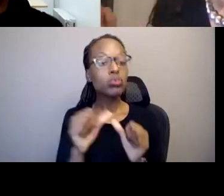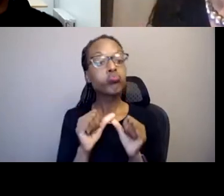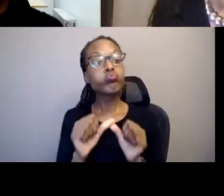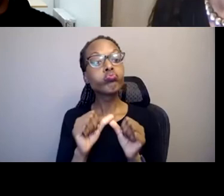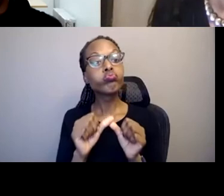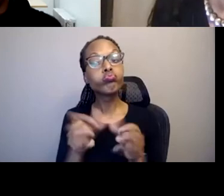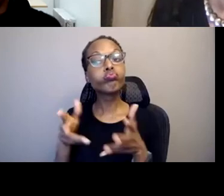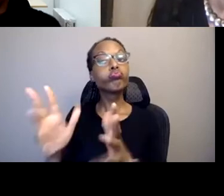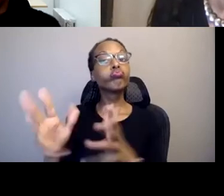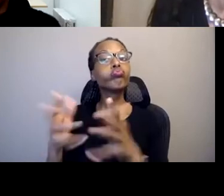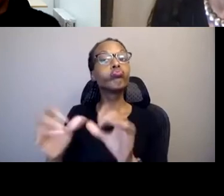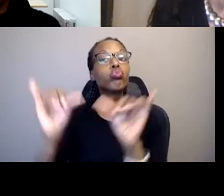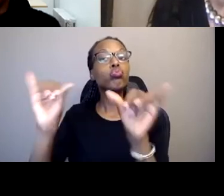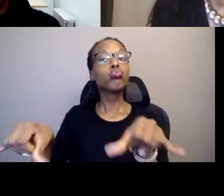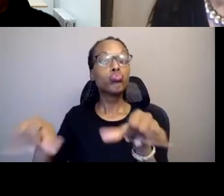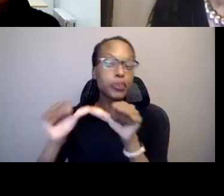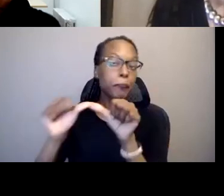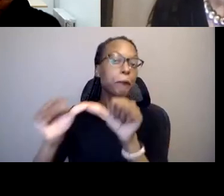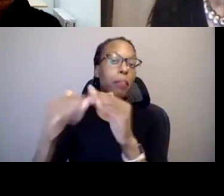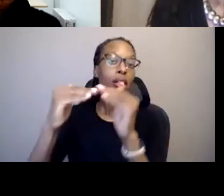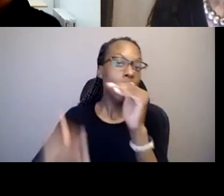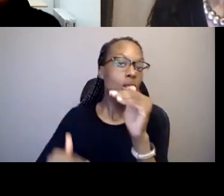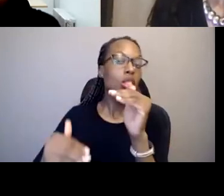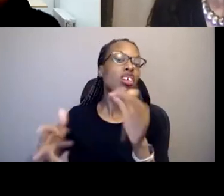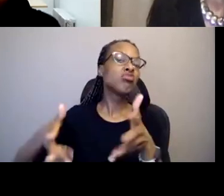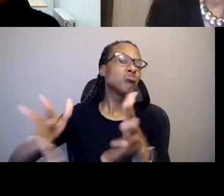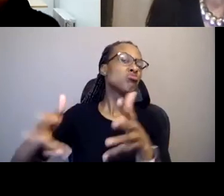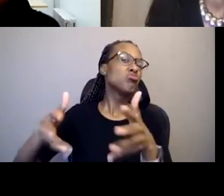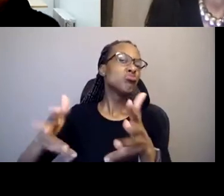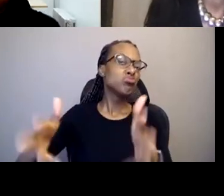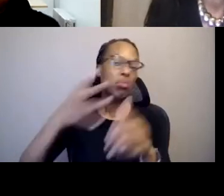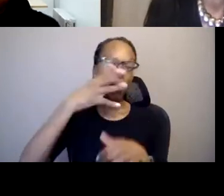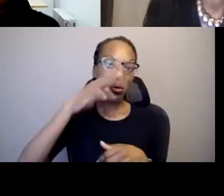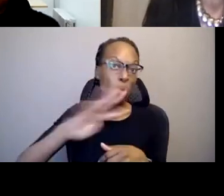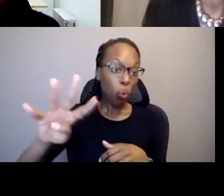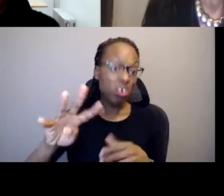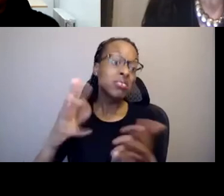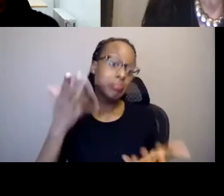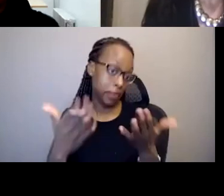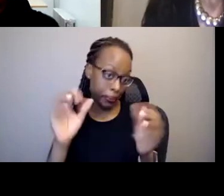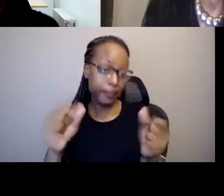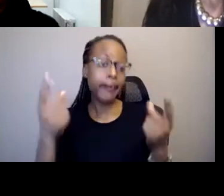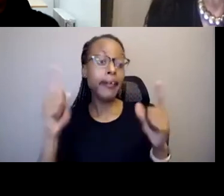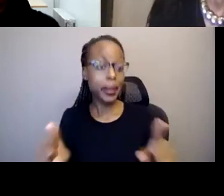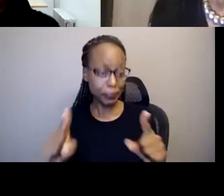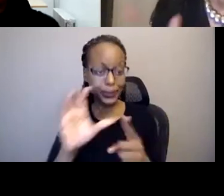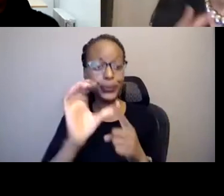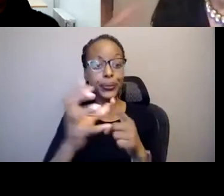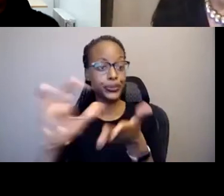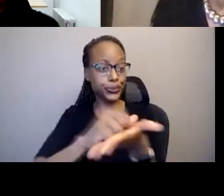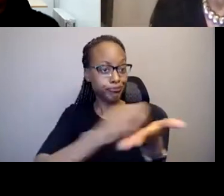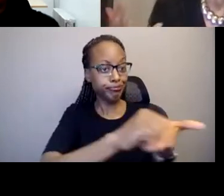systems to perpetuate inequities. But I also think there are tremendous opportunities in this moment to build a much